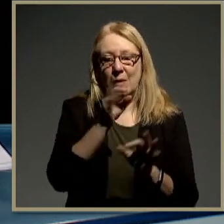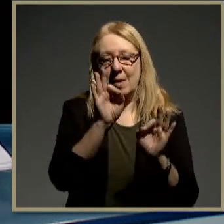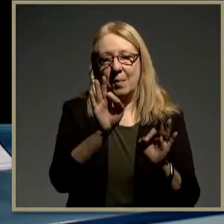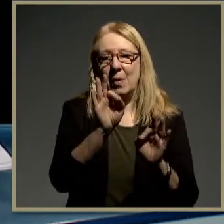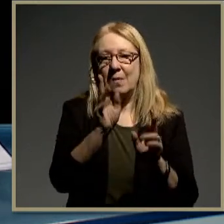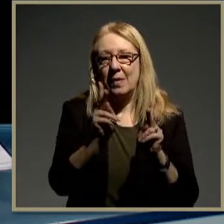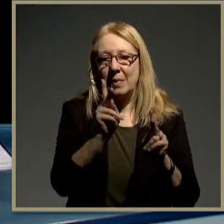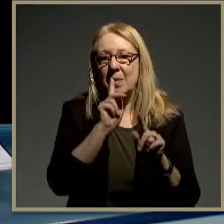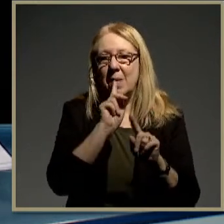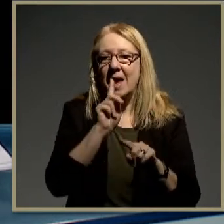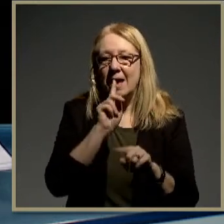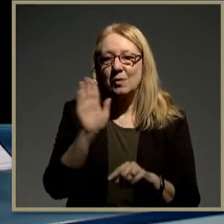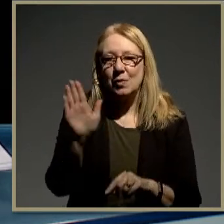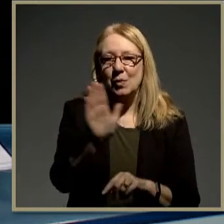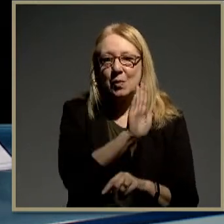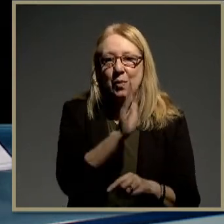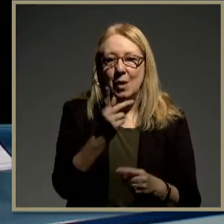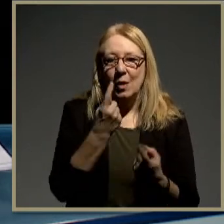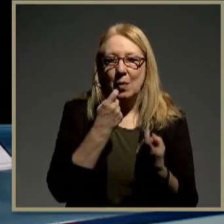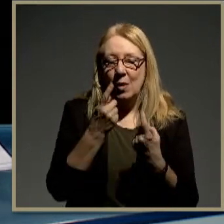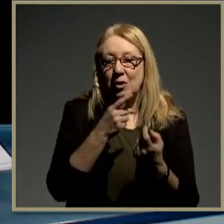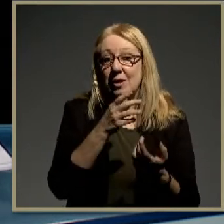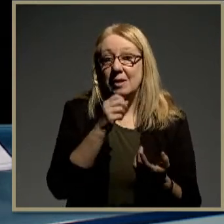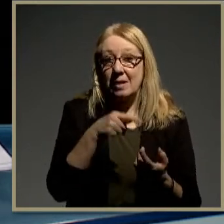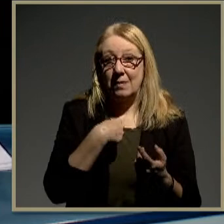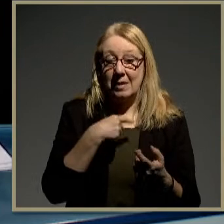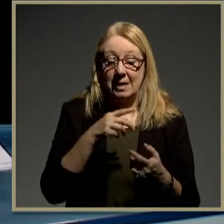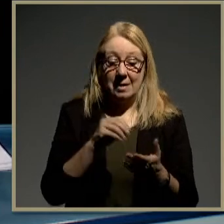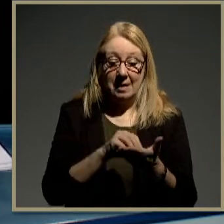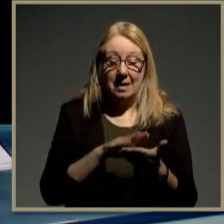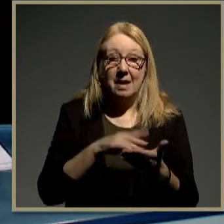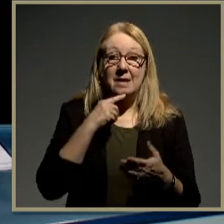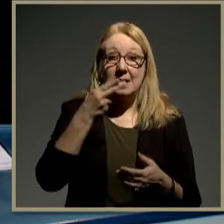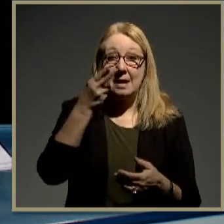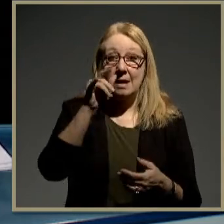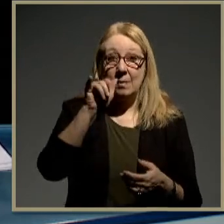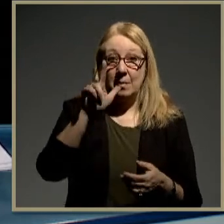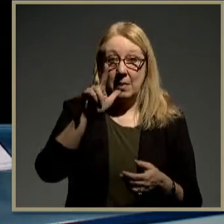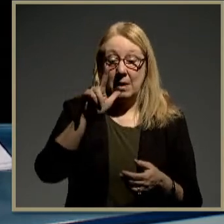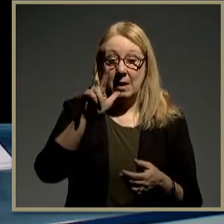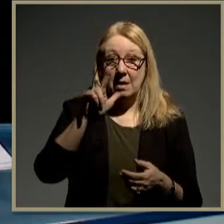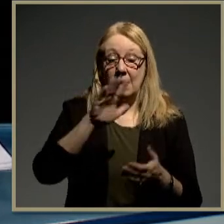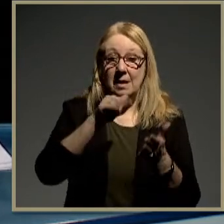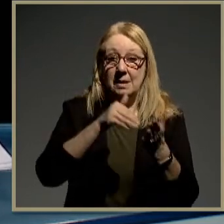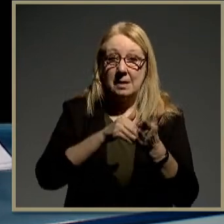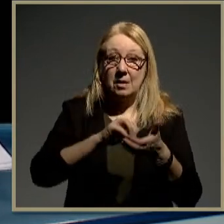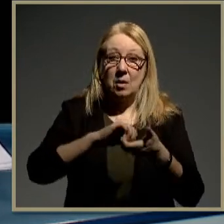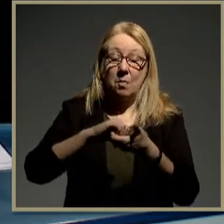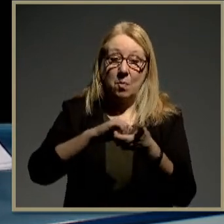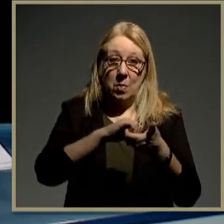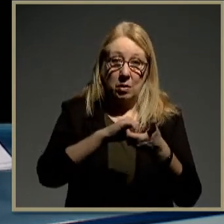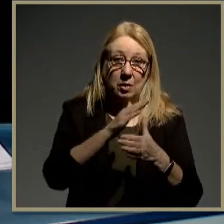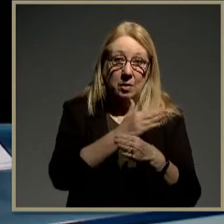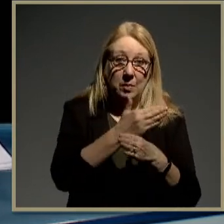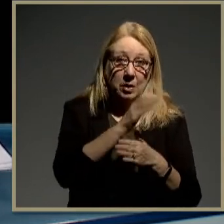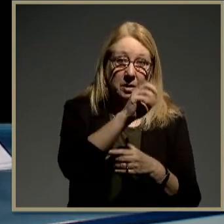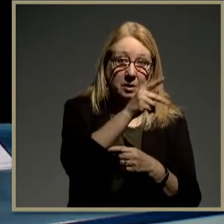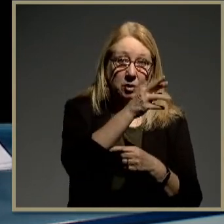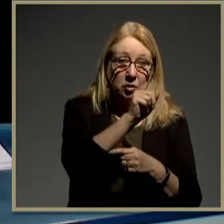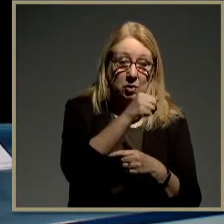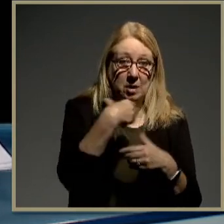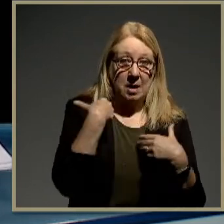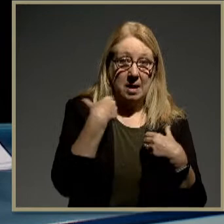people to answer your questions. As we have noted tonight, the Hybl Center is a partnership between UCCS and Centura